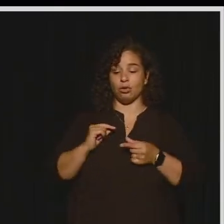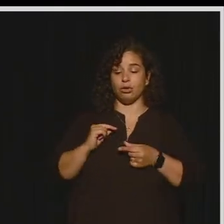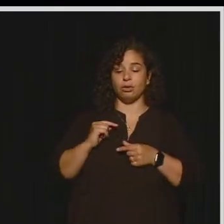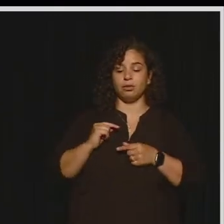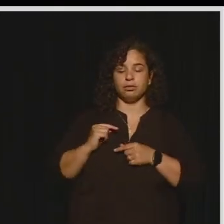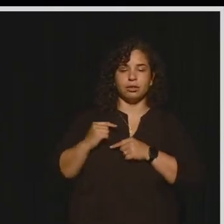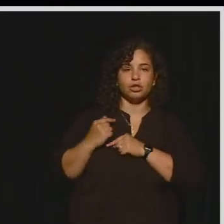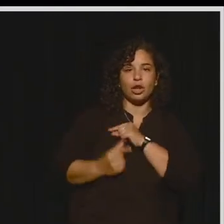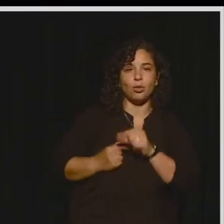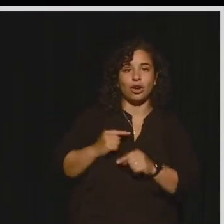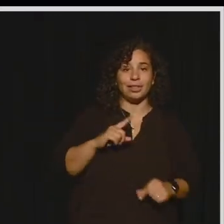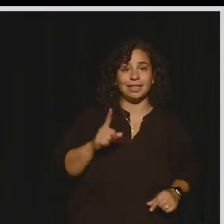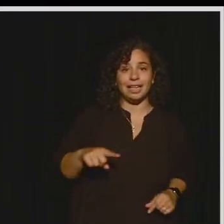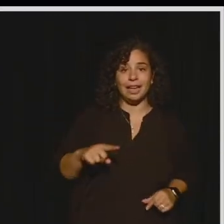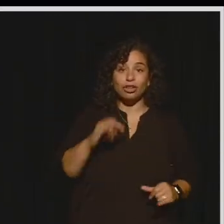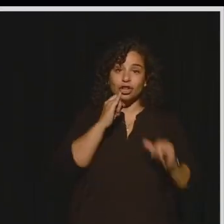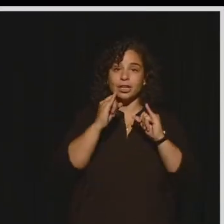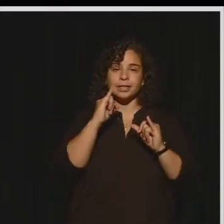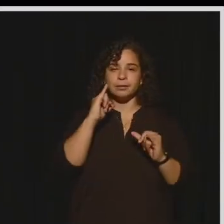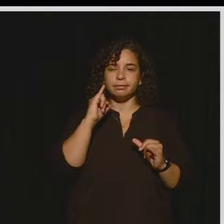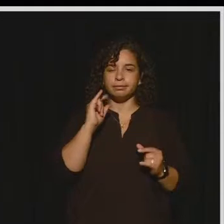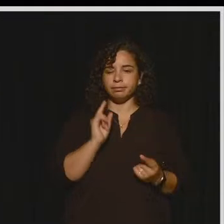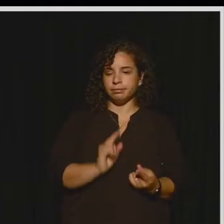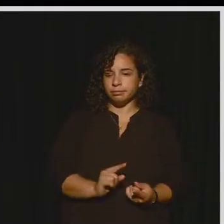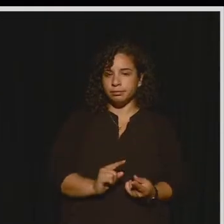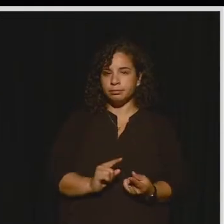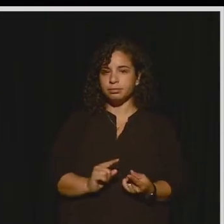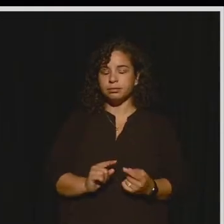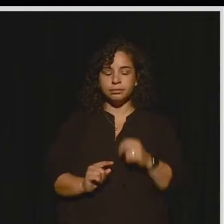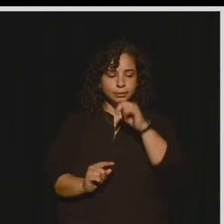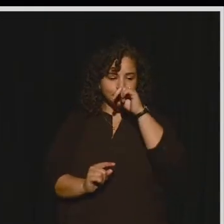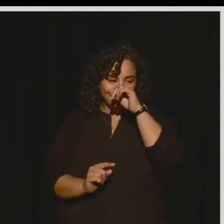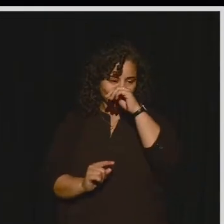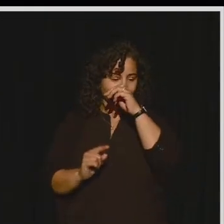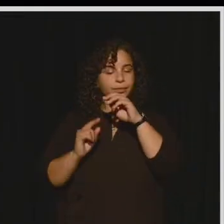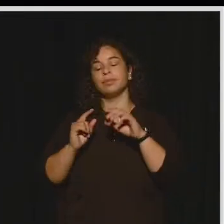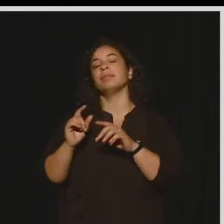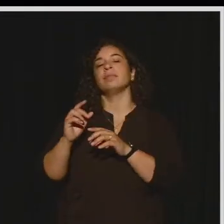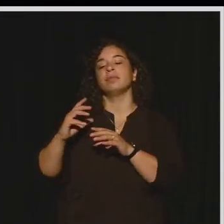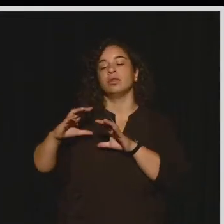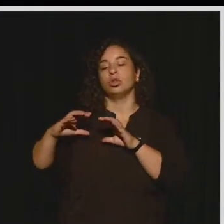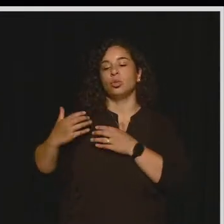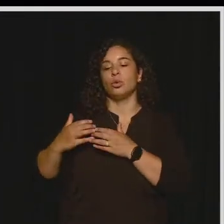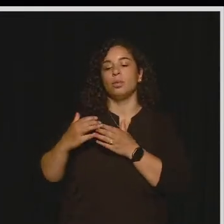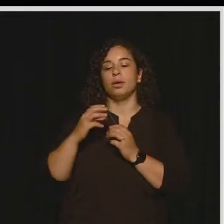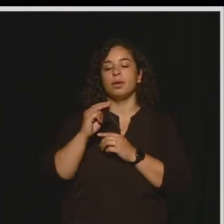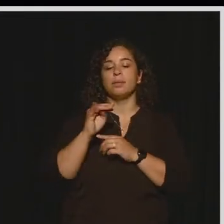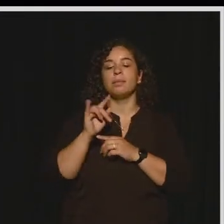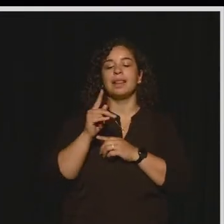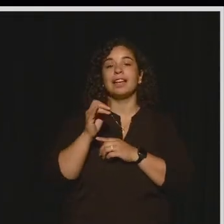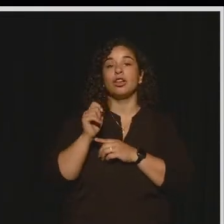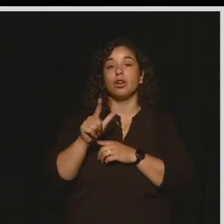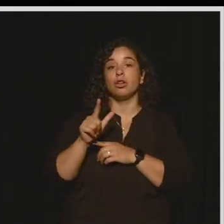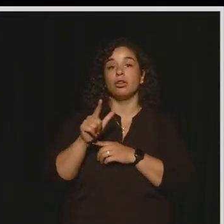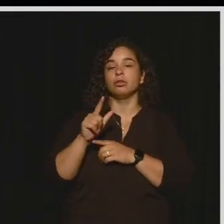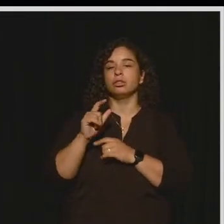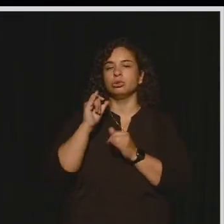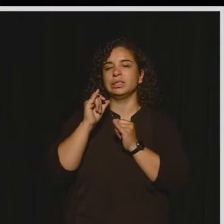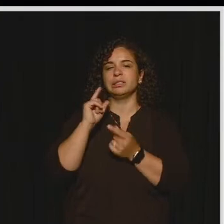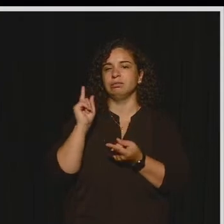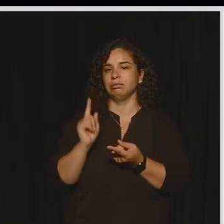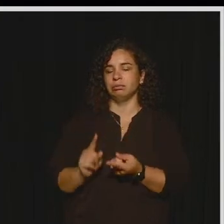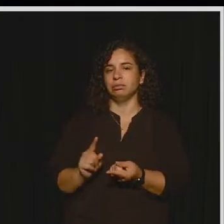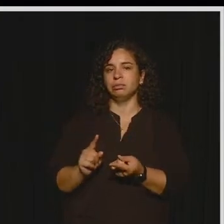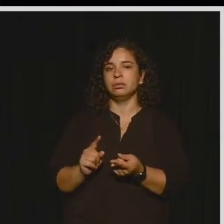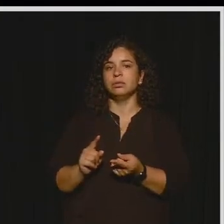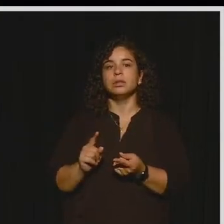is dying with millennials. I think there is an increasing more desire and interest in